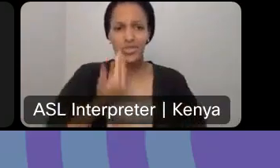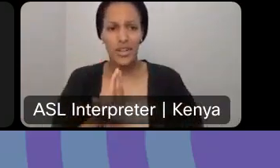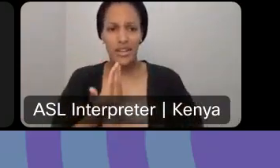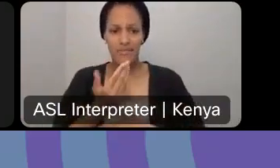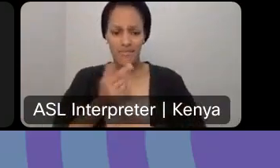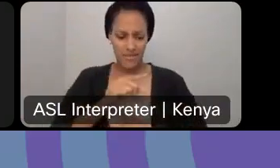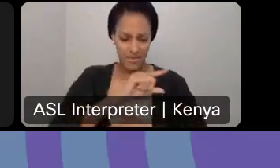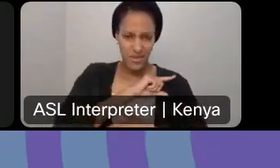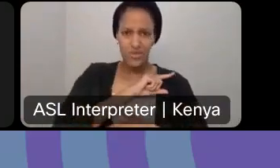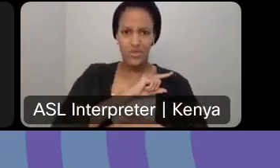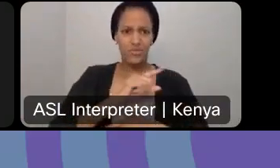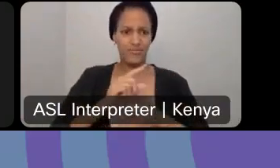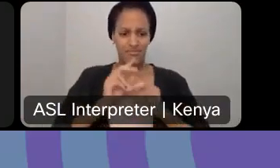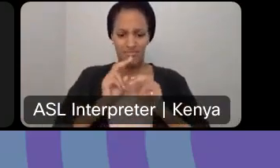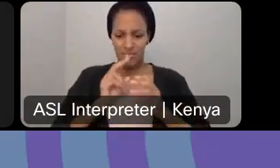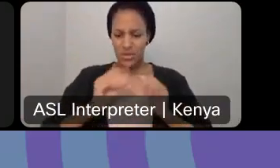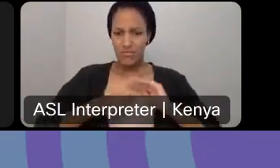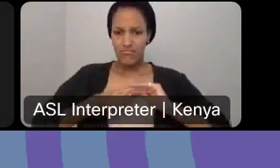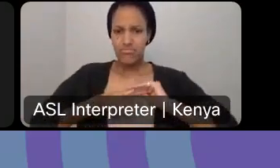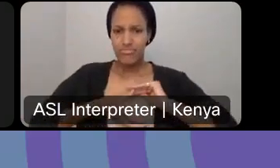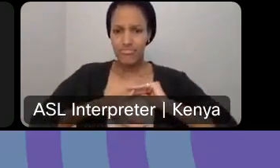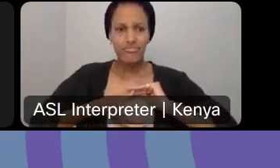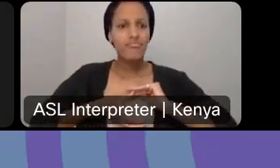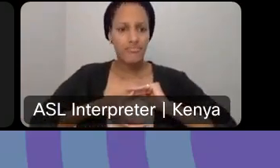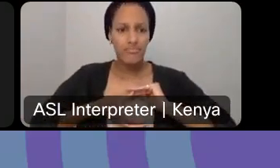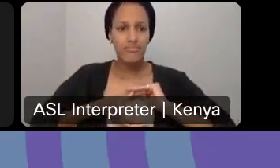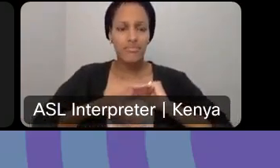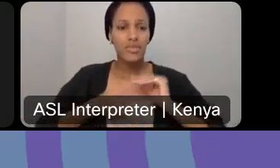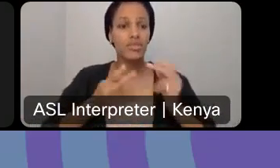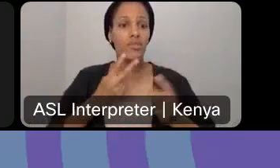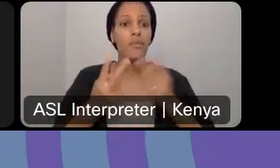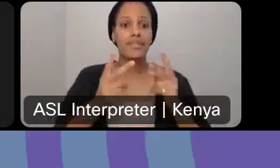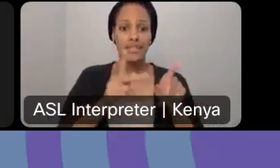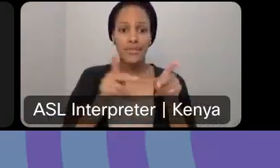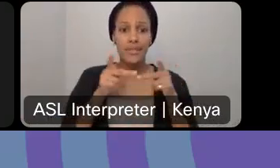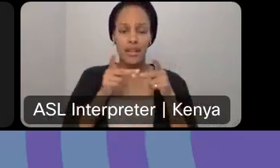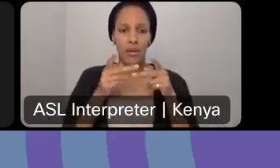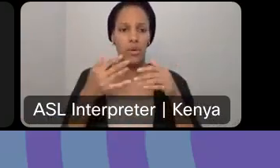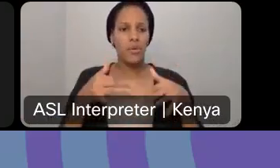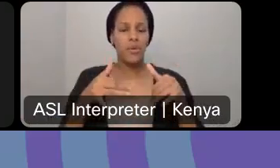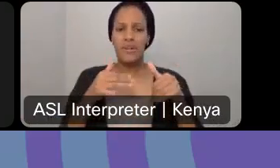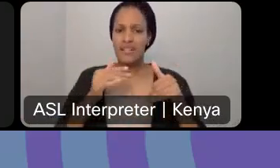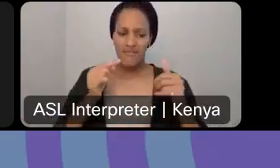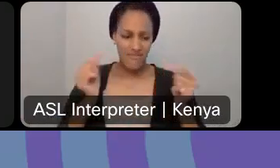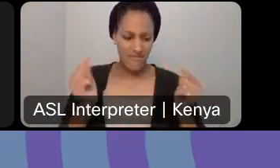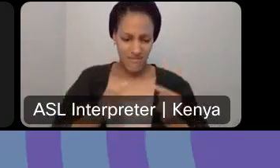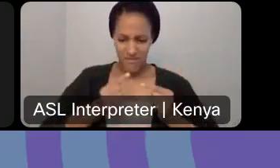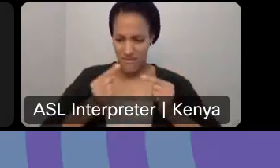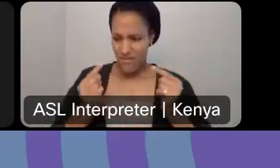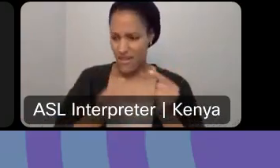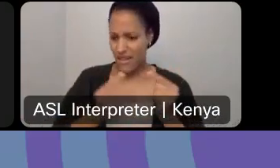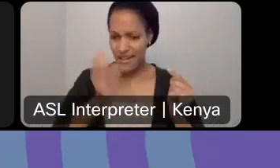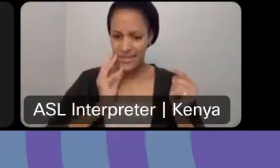The voices took the place of this pain and gave words to it. And possibly one of the greatest